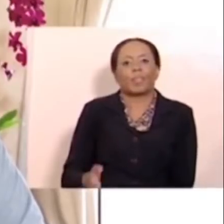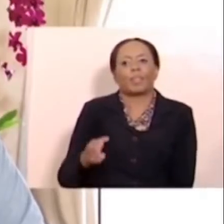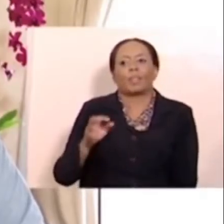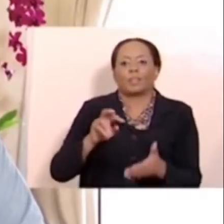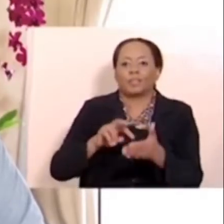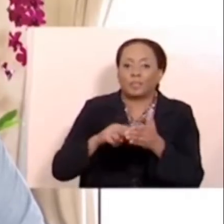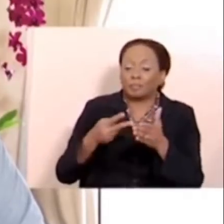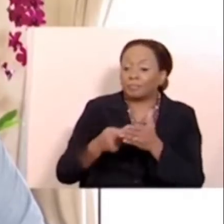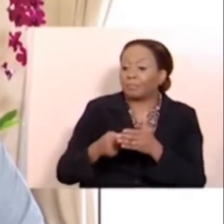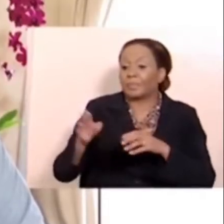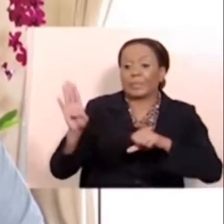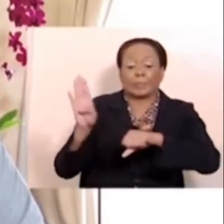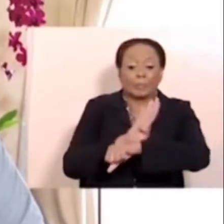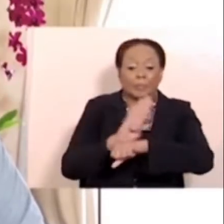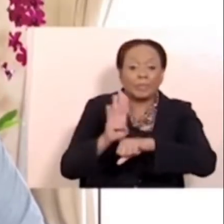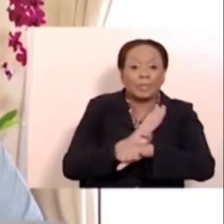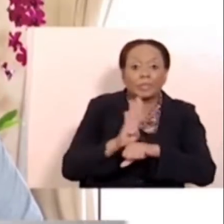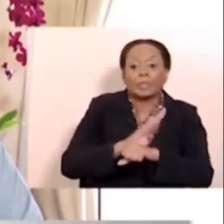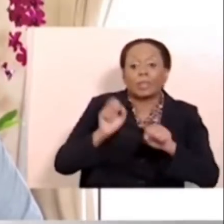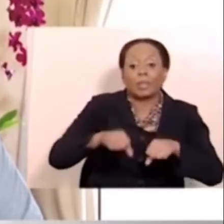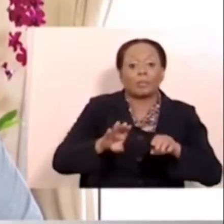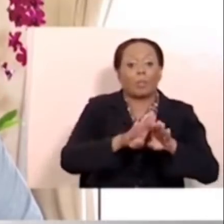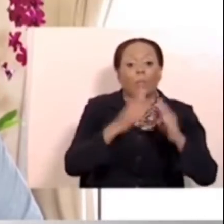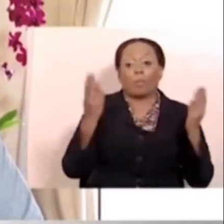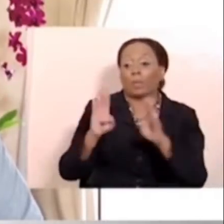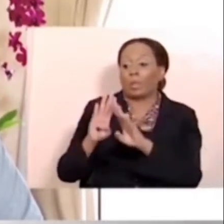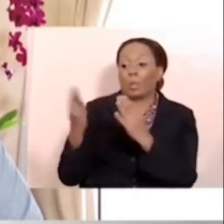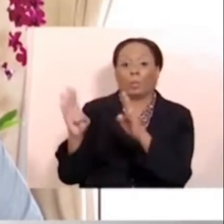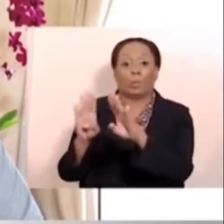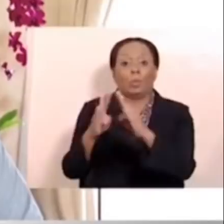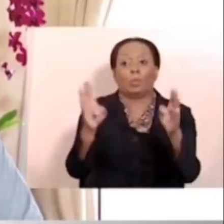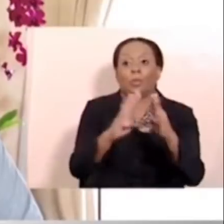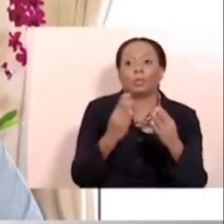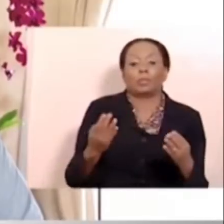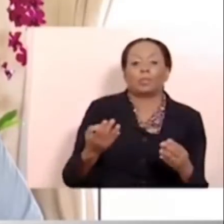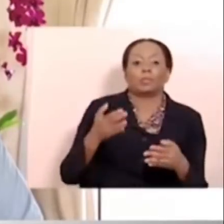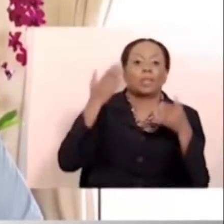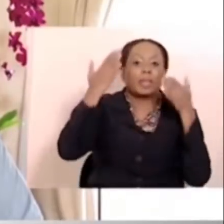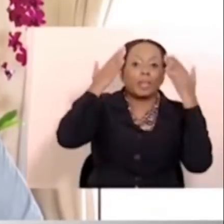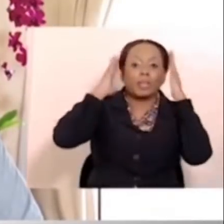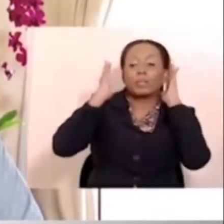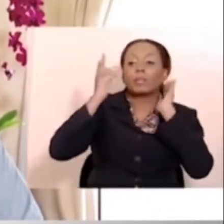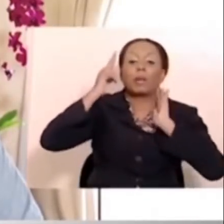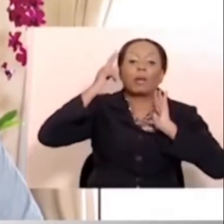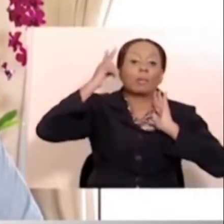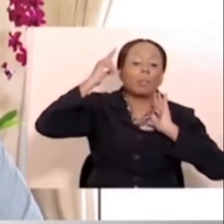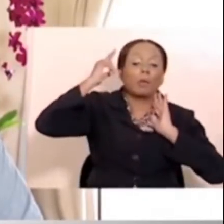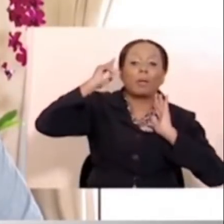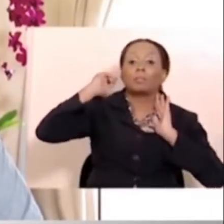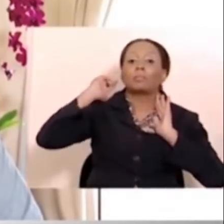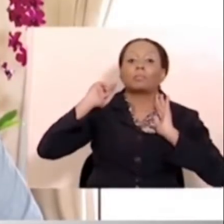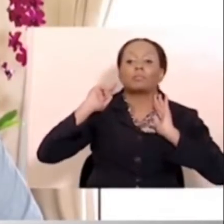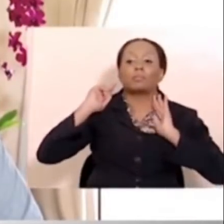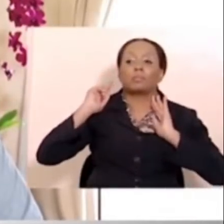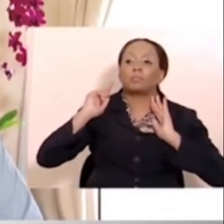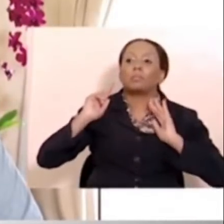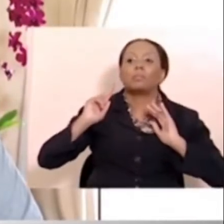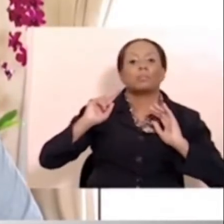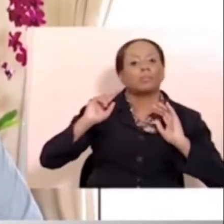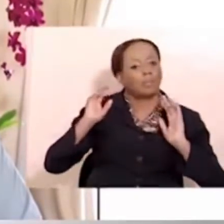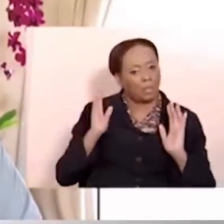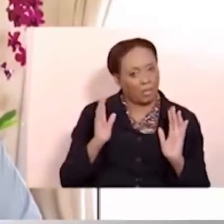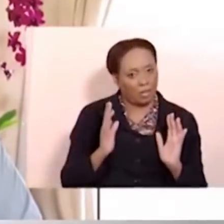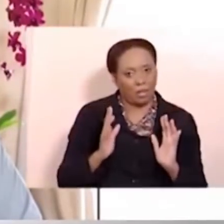the commercial sector, the retail sector to open back up. It means that hairdressers and barbers and estheticians, subject to the